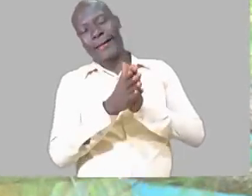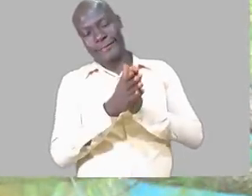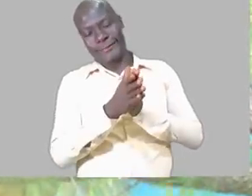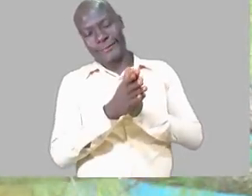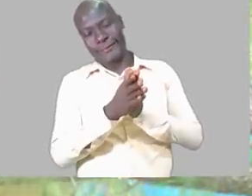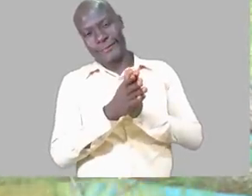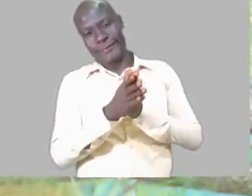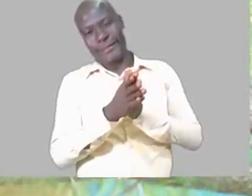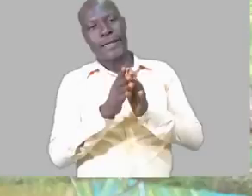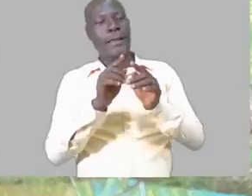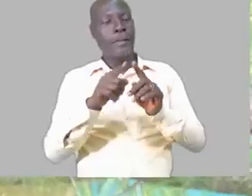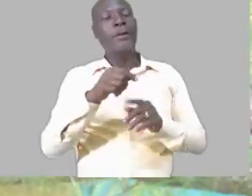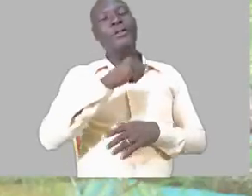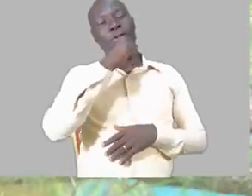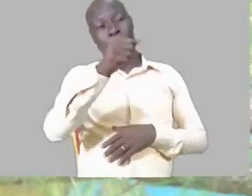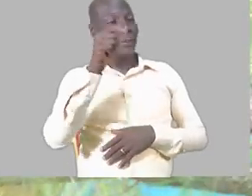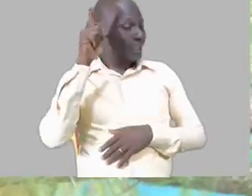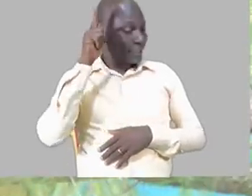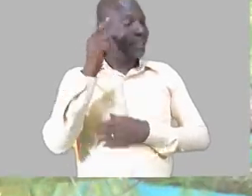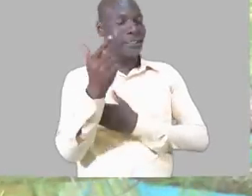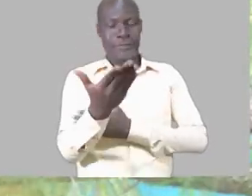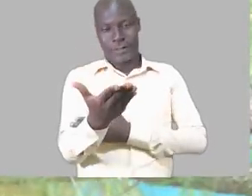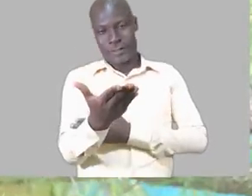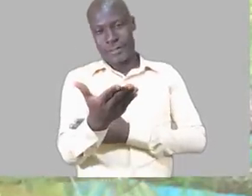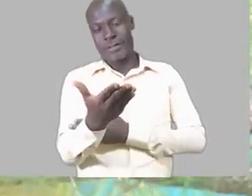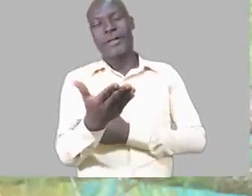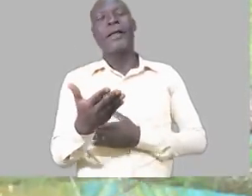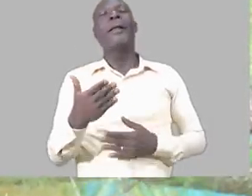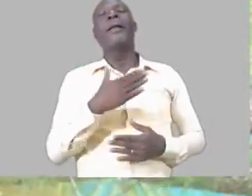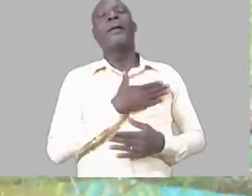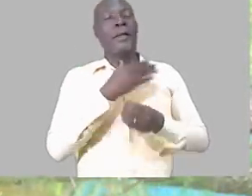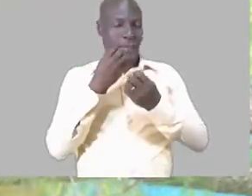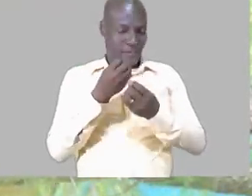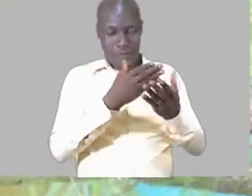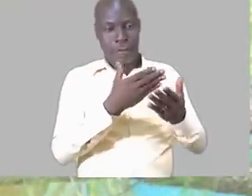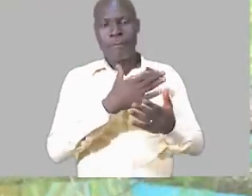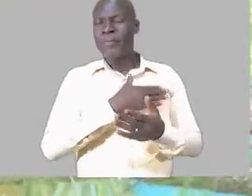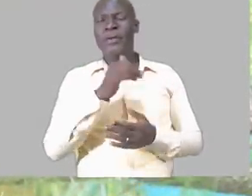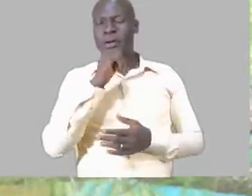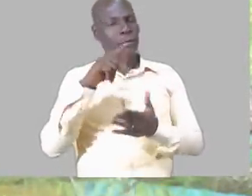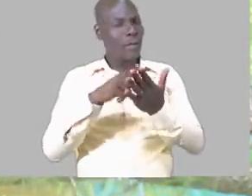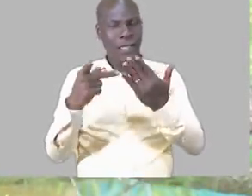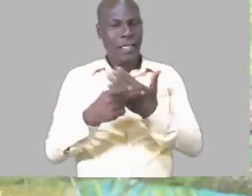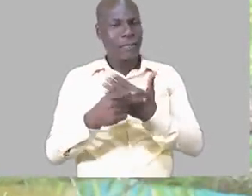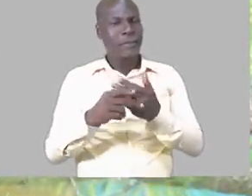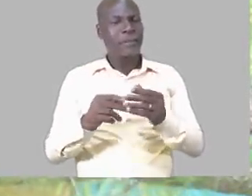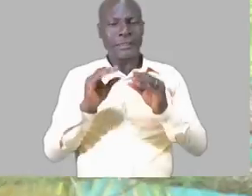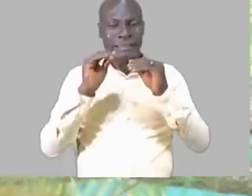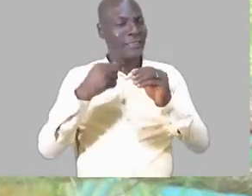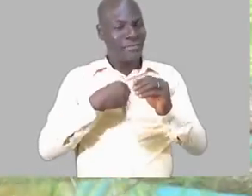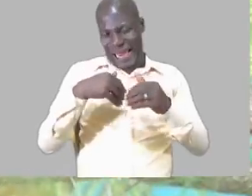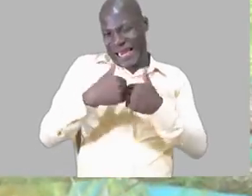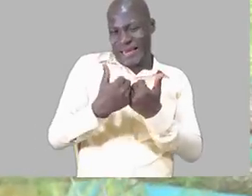no me ye sho se bia wuti mi anopai na me ka cha nsa hwe ha mi program me ye nyo na acha me topic ya me